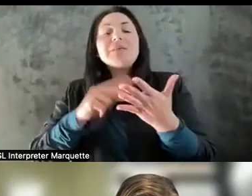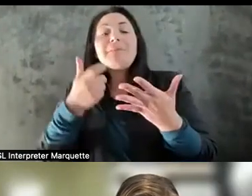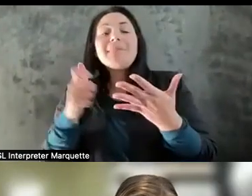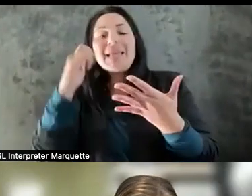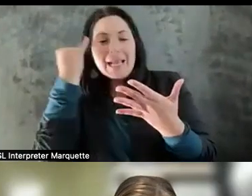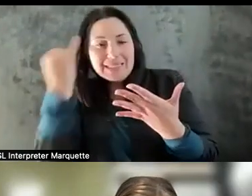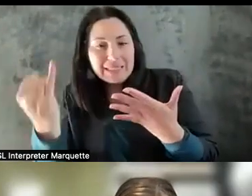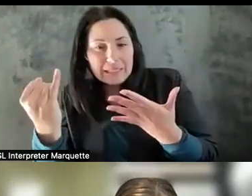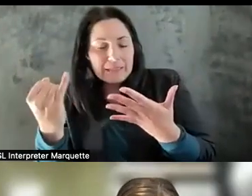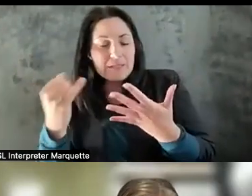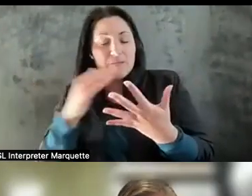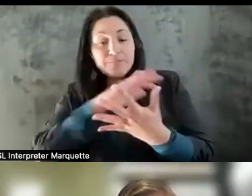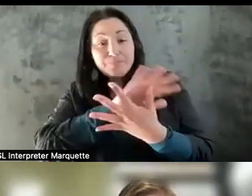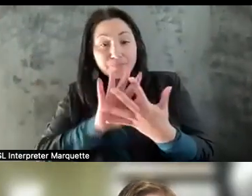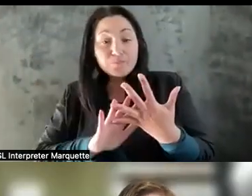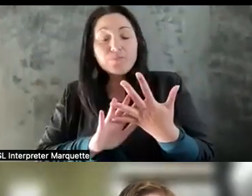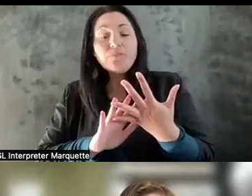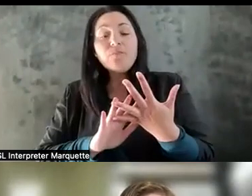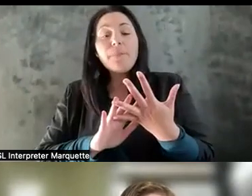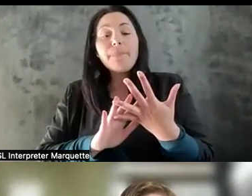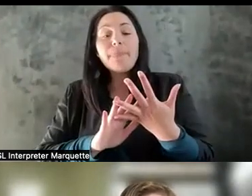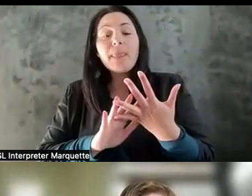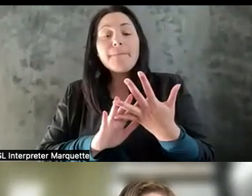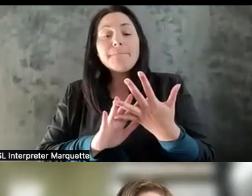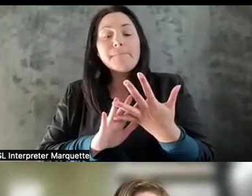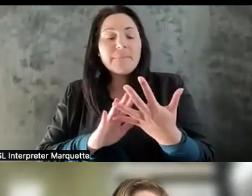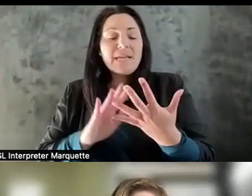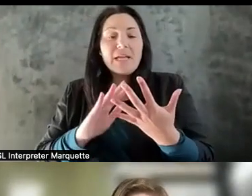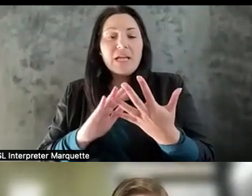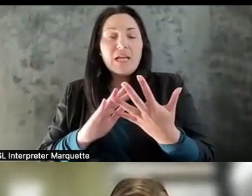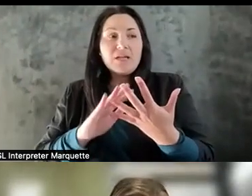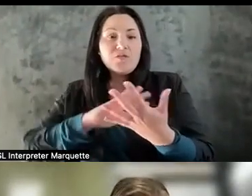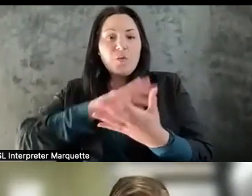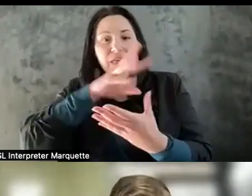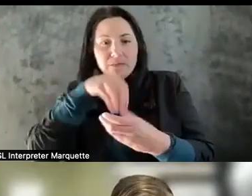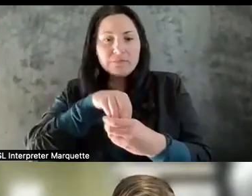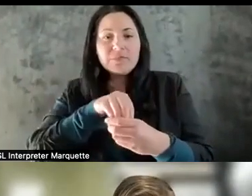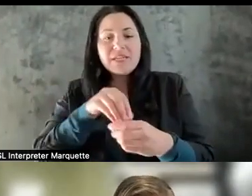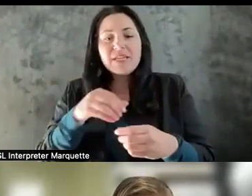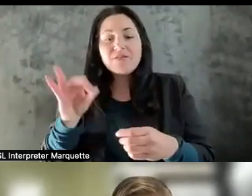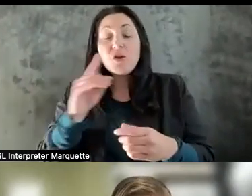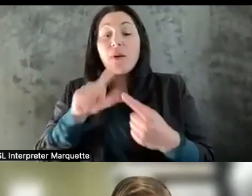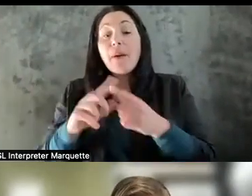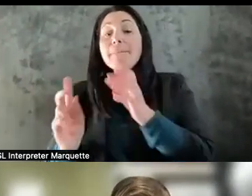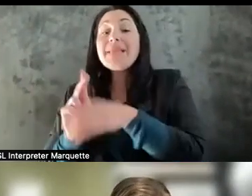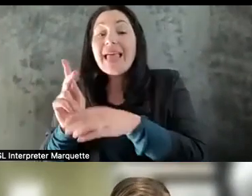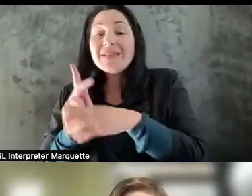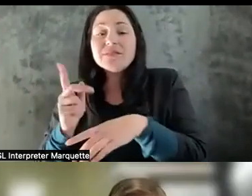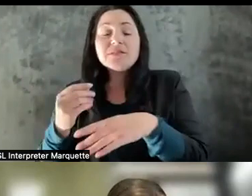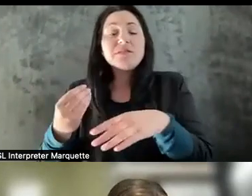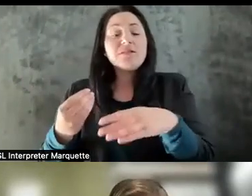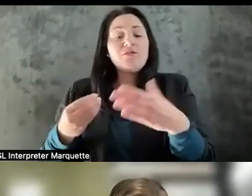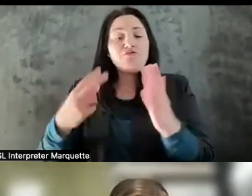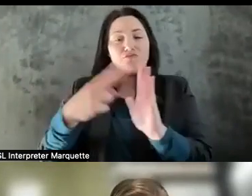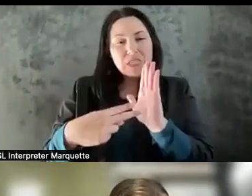And so all of the curriculum goes into that unit of inquiry. So if you're talking about plants, you're reading about plants in